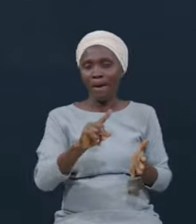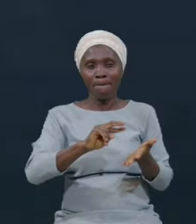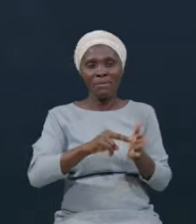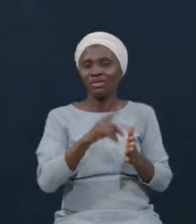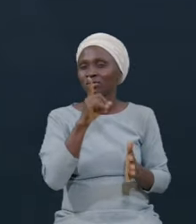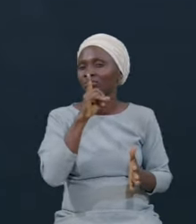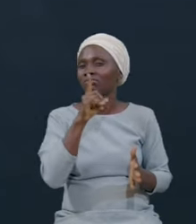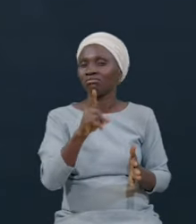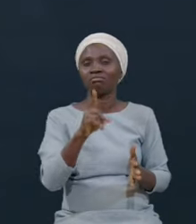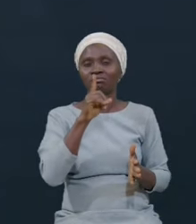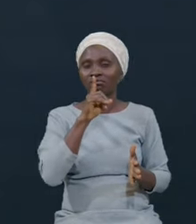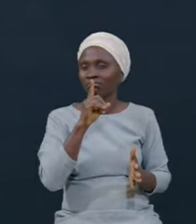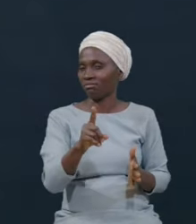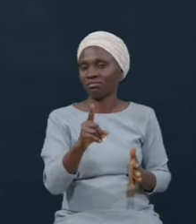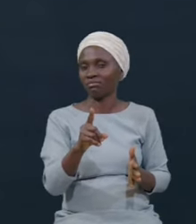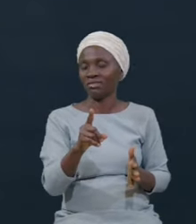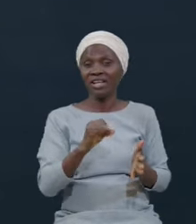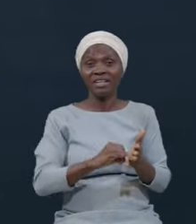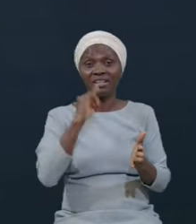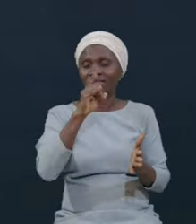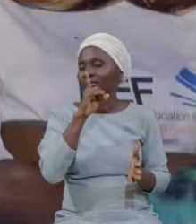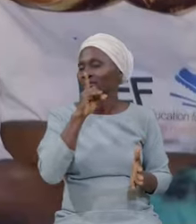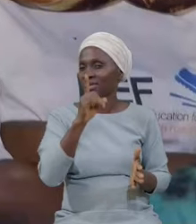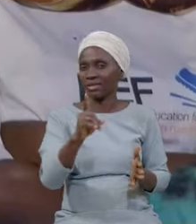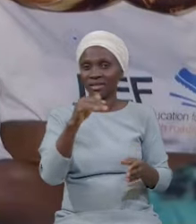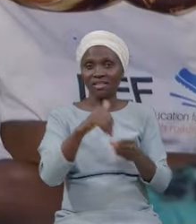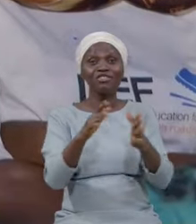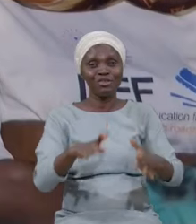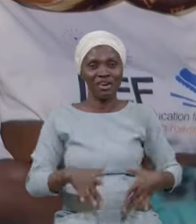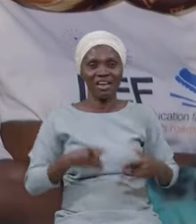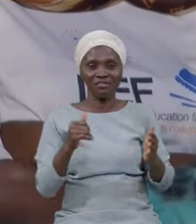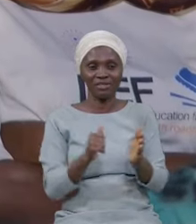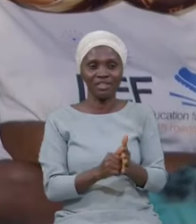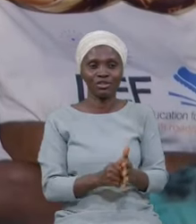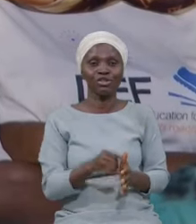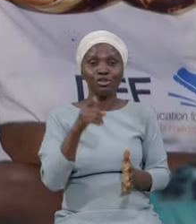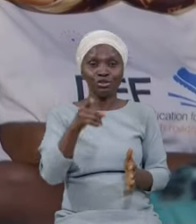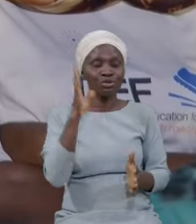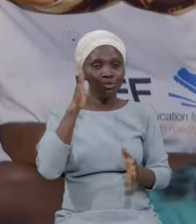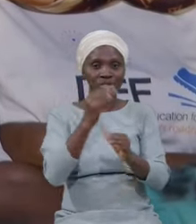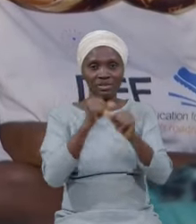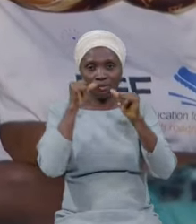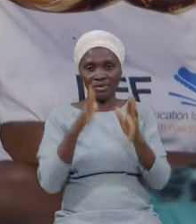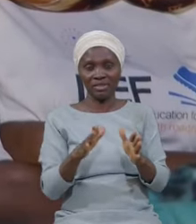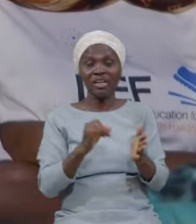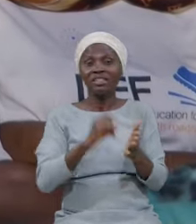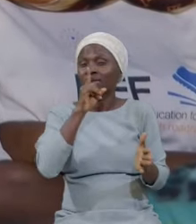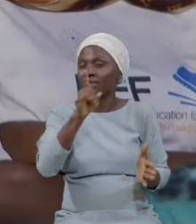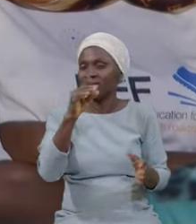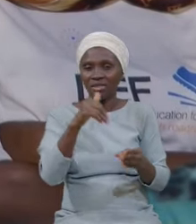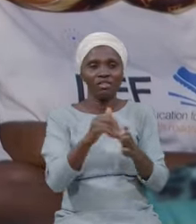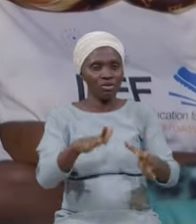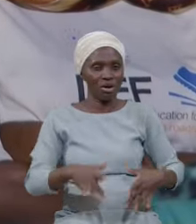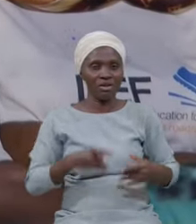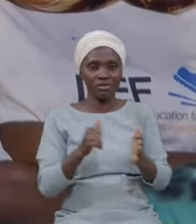is certain in your life, you are going to be saved tonight. It is certain in your life, you are going to be delivered